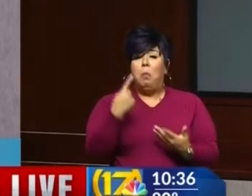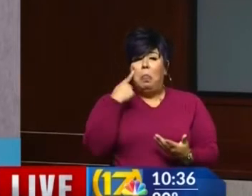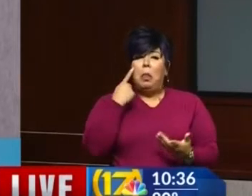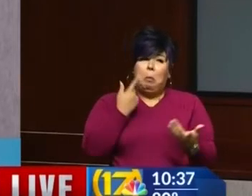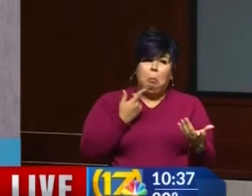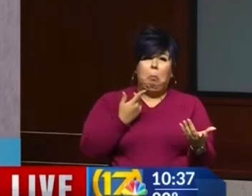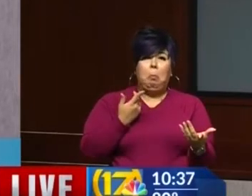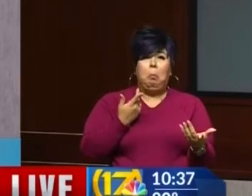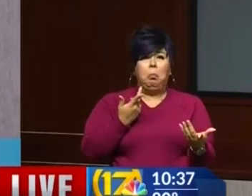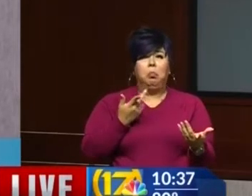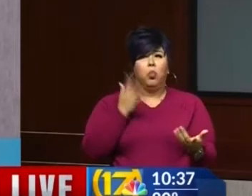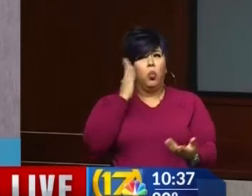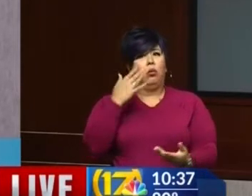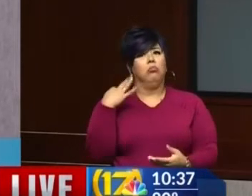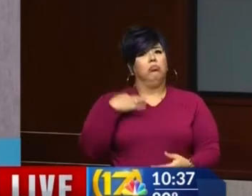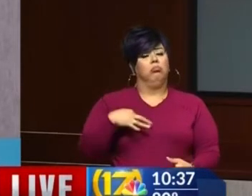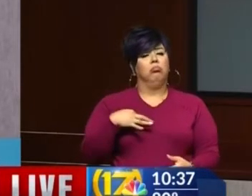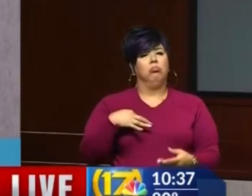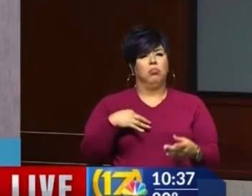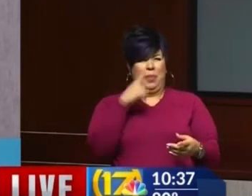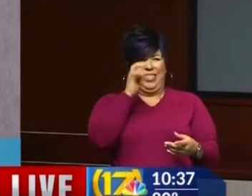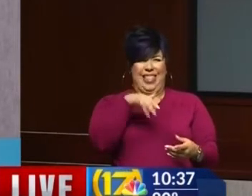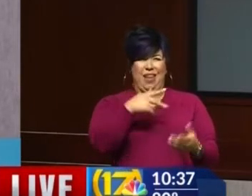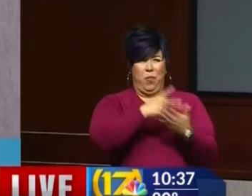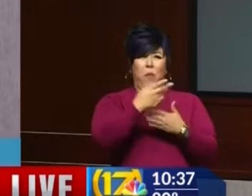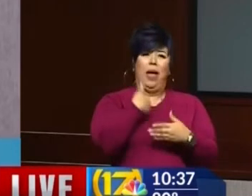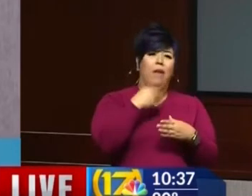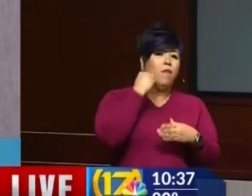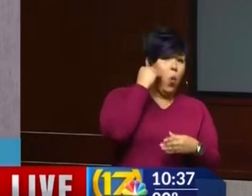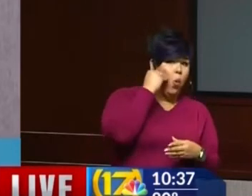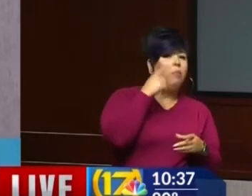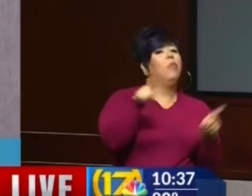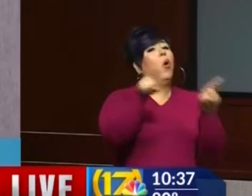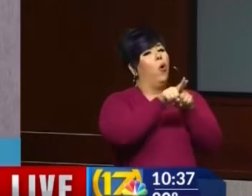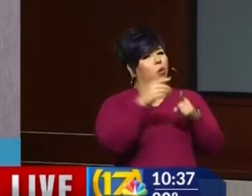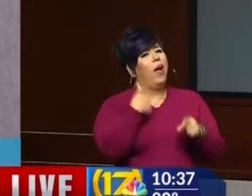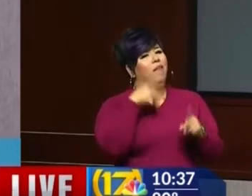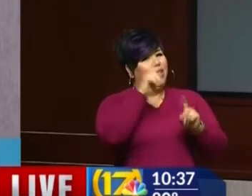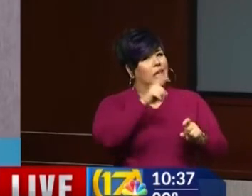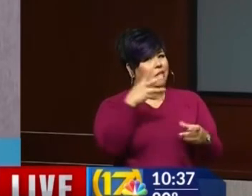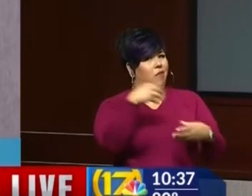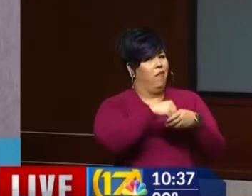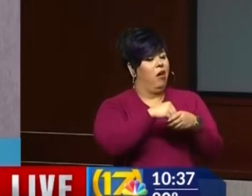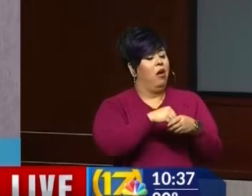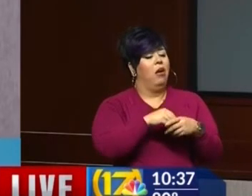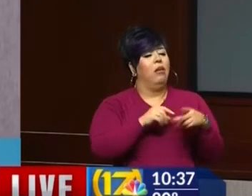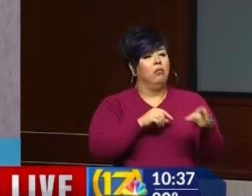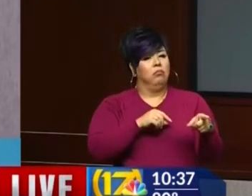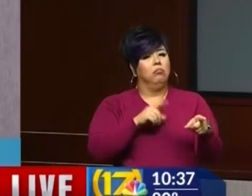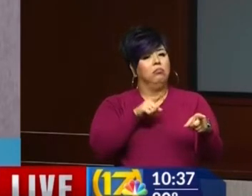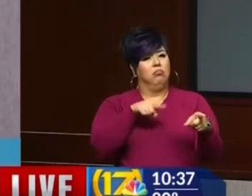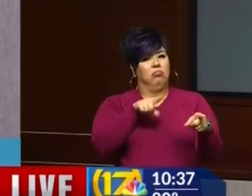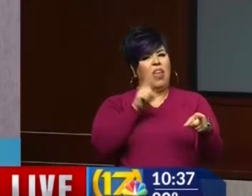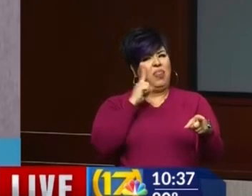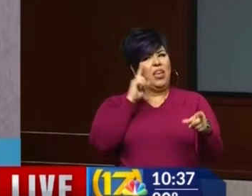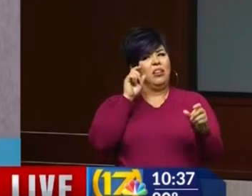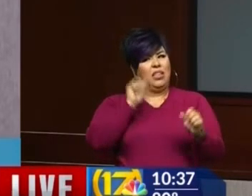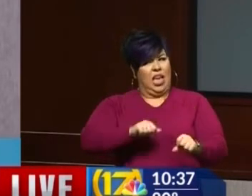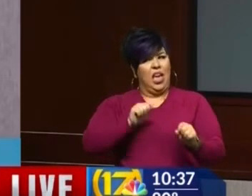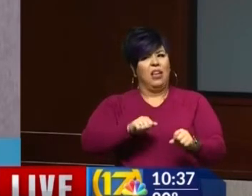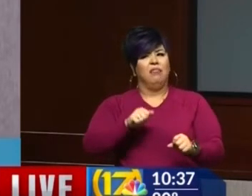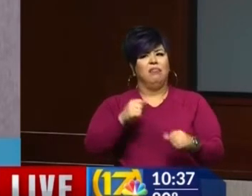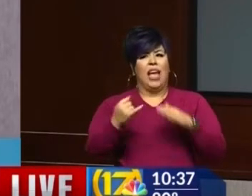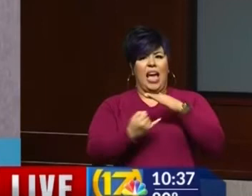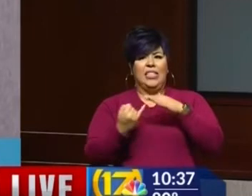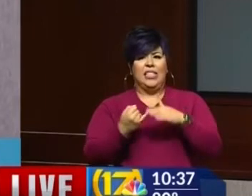you know, part of that. There's testing involved with that, in isolating up to just under 600